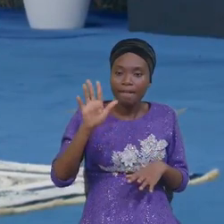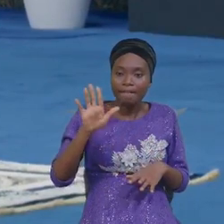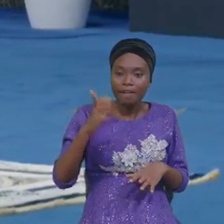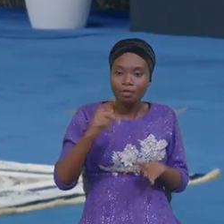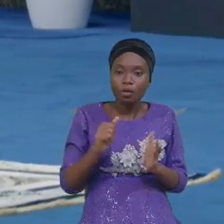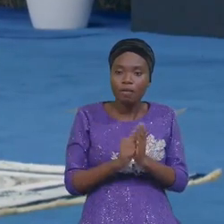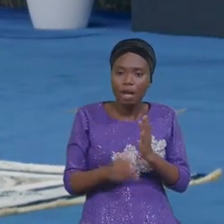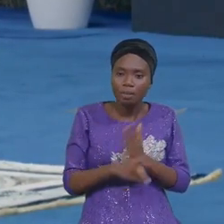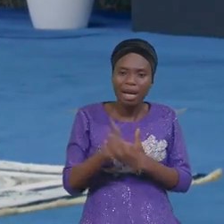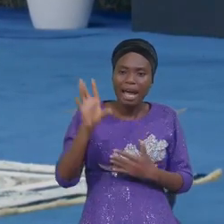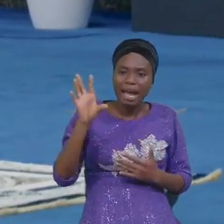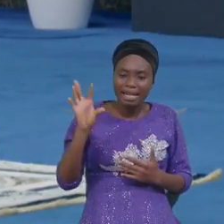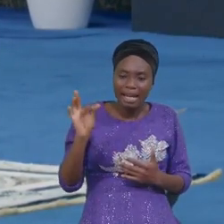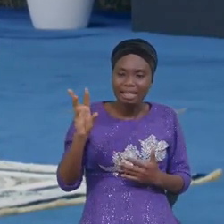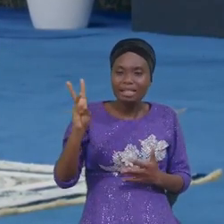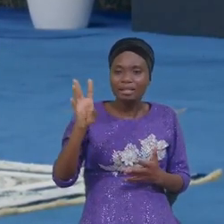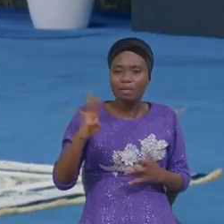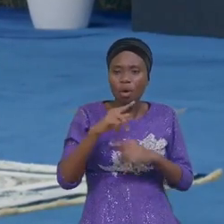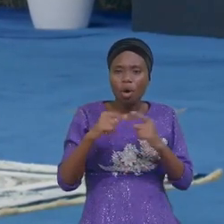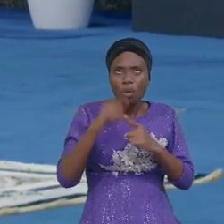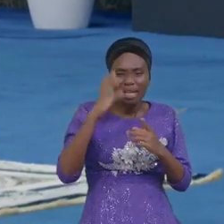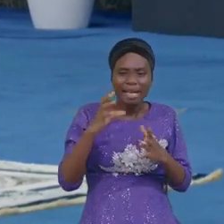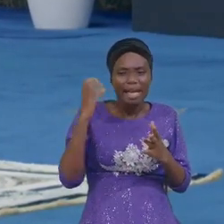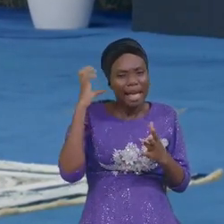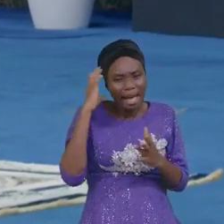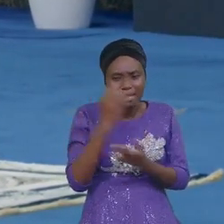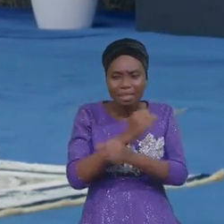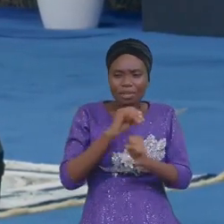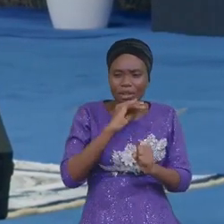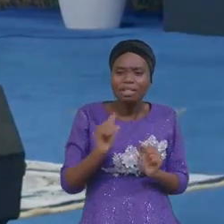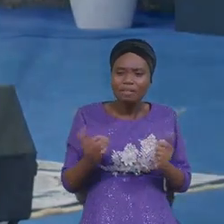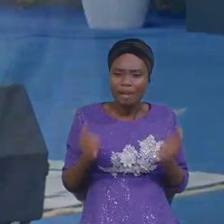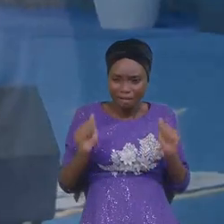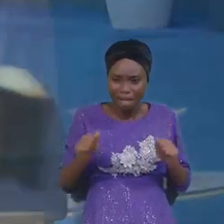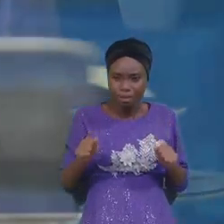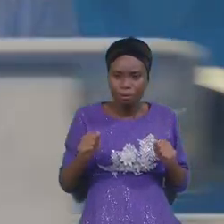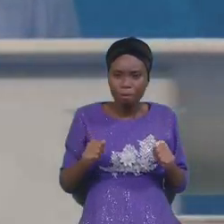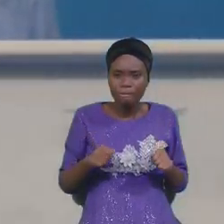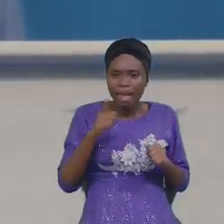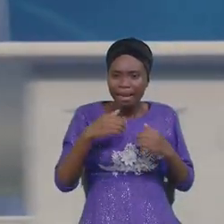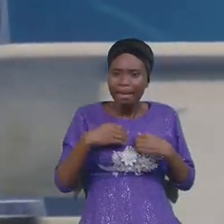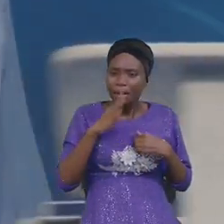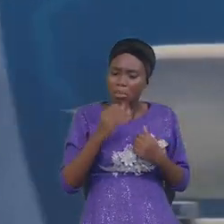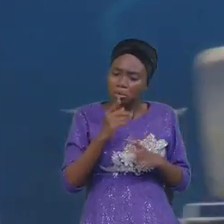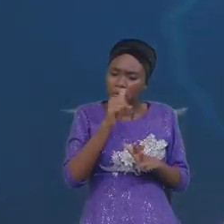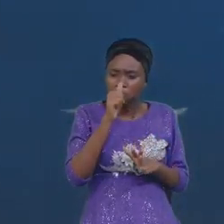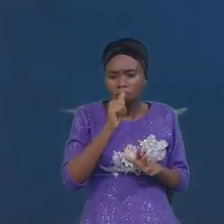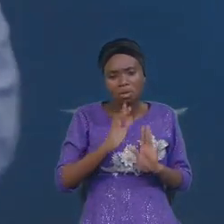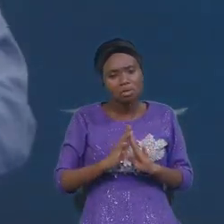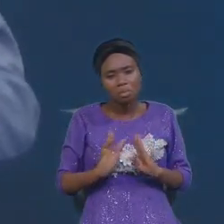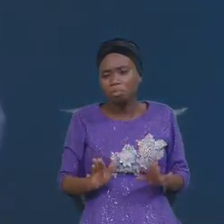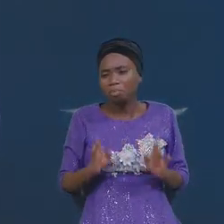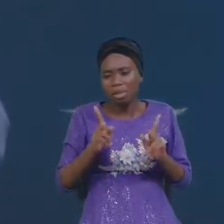5th of April 1964, when I heard salvation is available, you know, I've been a gentle person, I didn't do